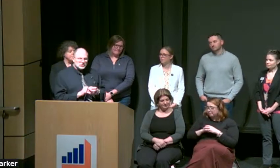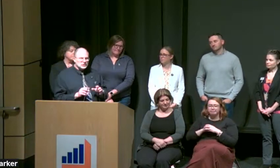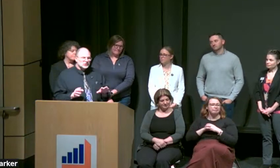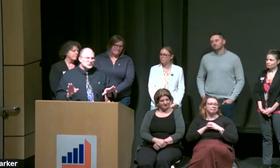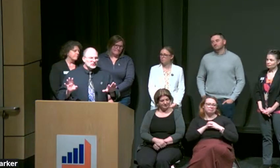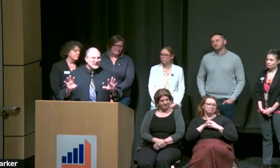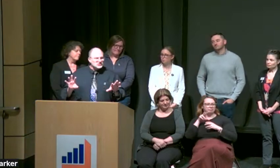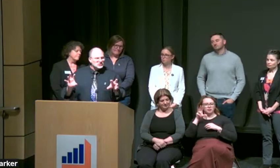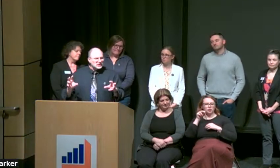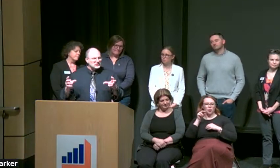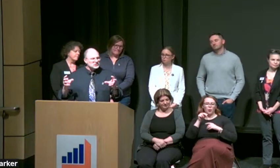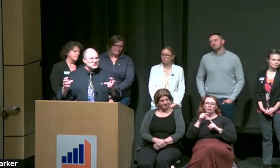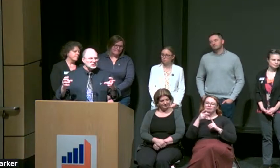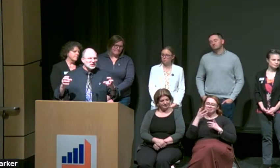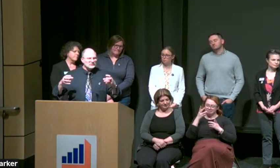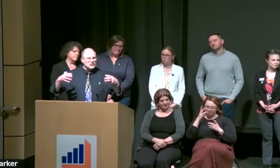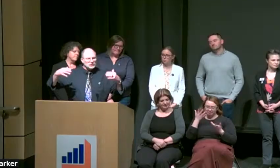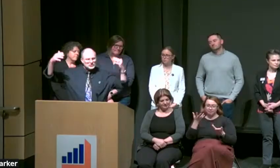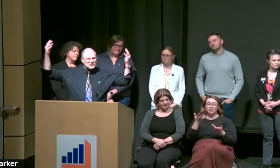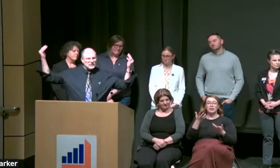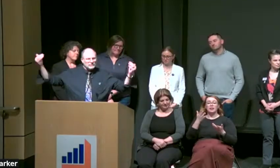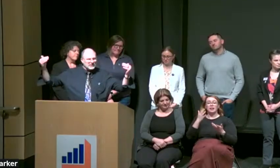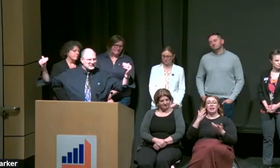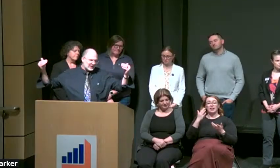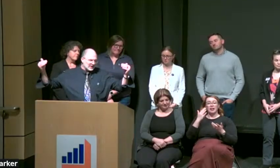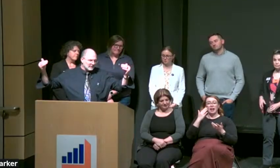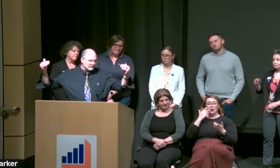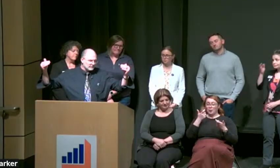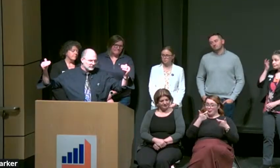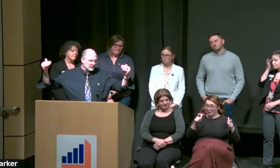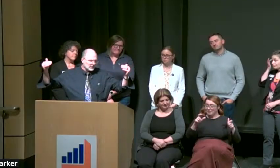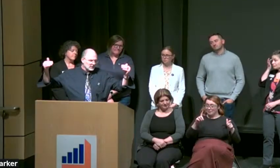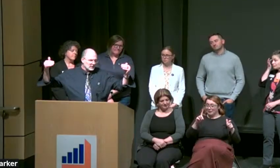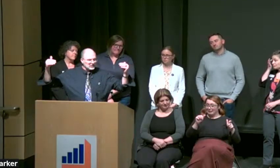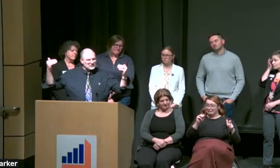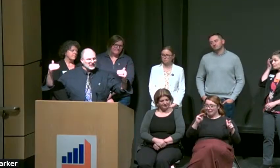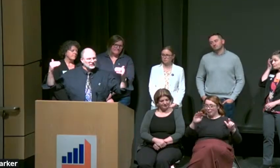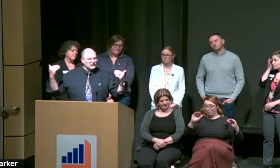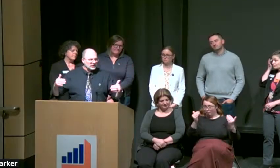No, so that's the thing. Even though this is a big dam,